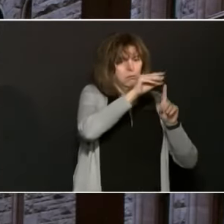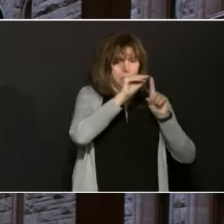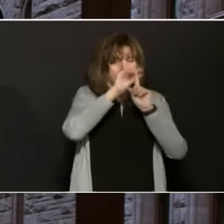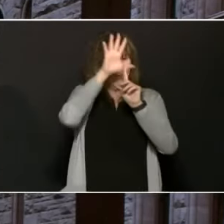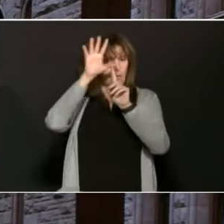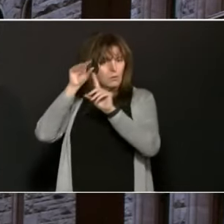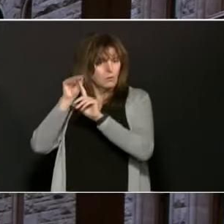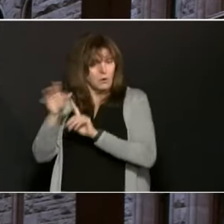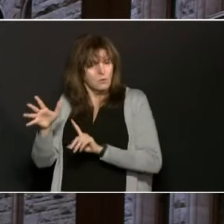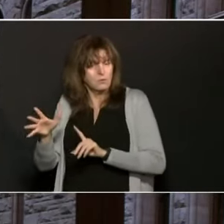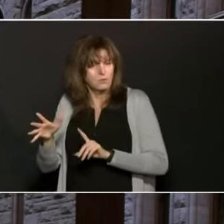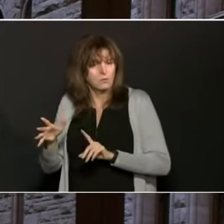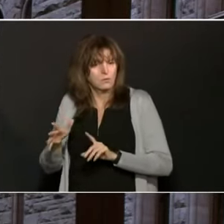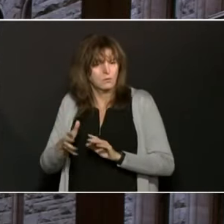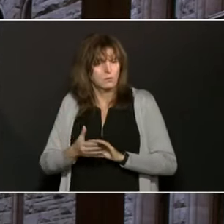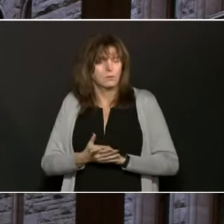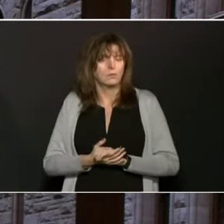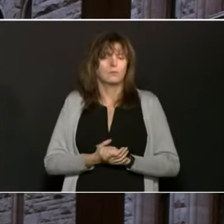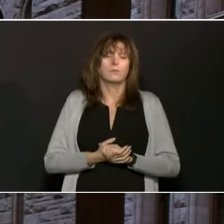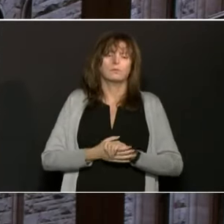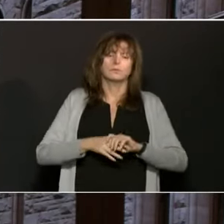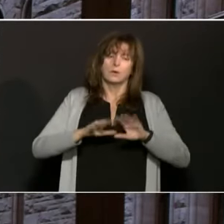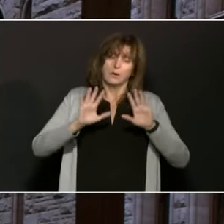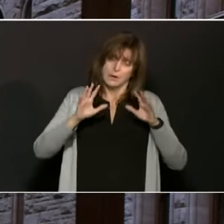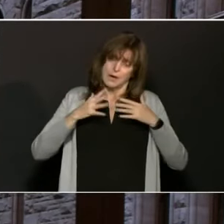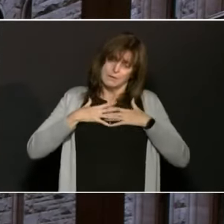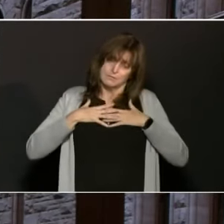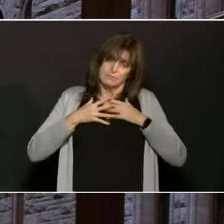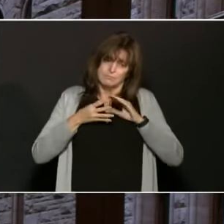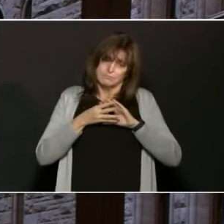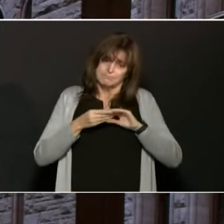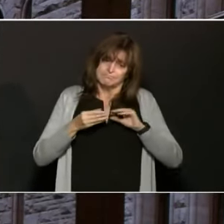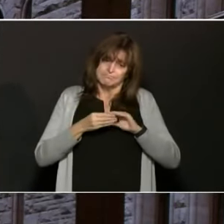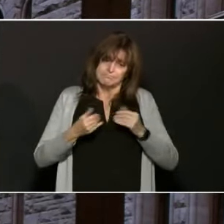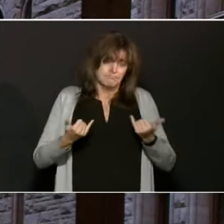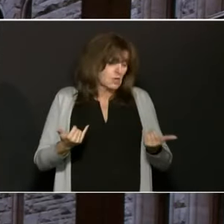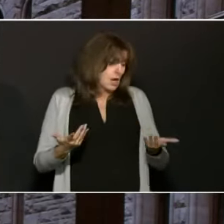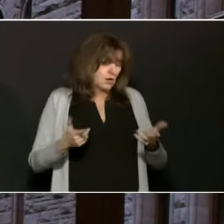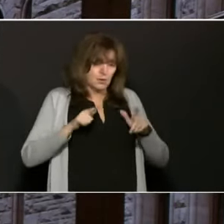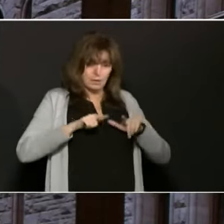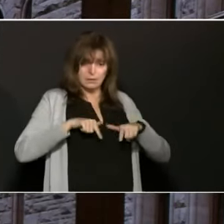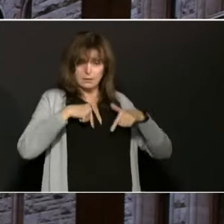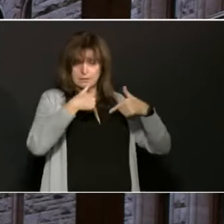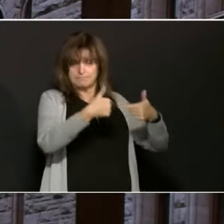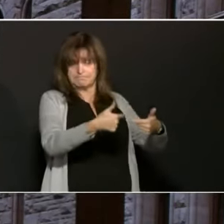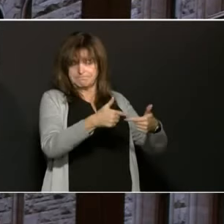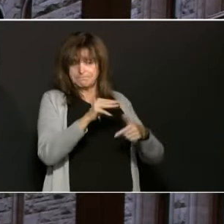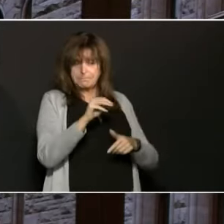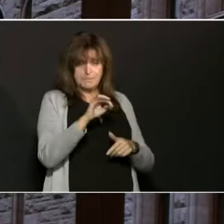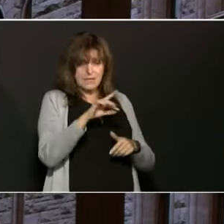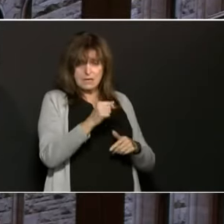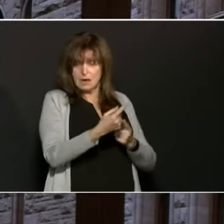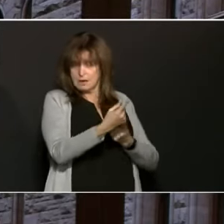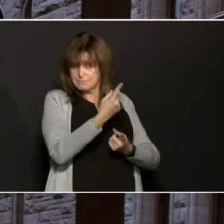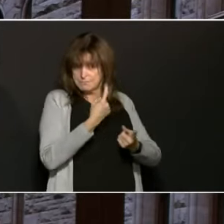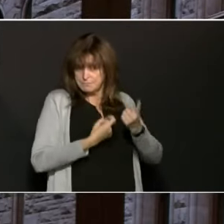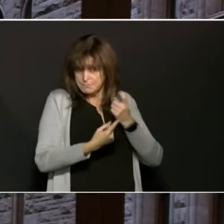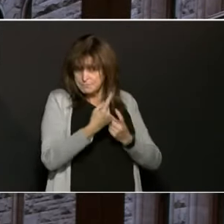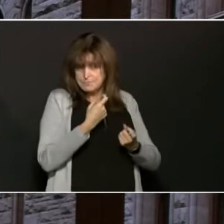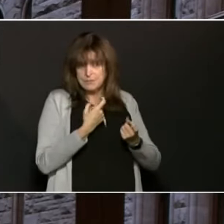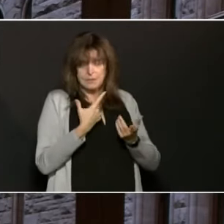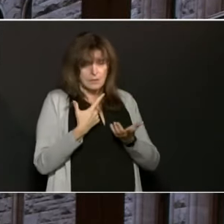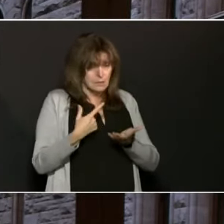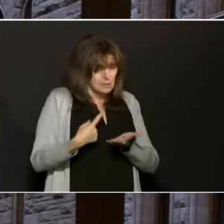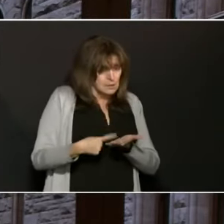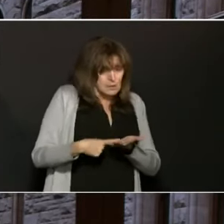are the comments we have to make, and we're going to have time for questions now from the media and to try and talk about where we're at and where we're